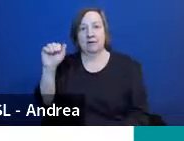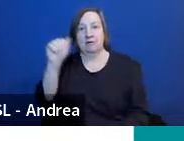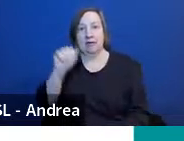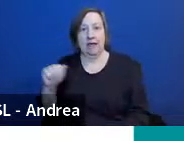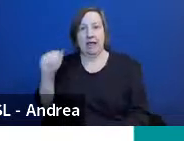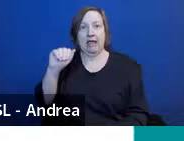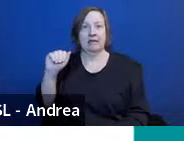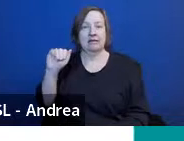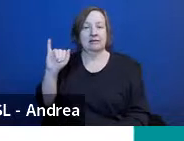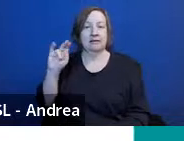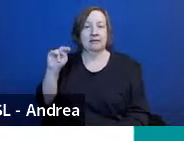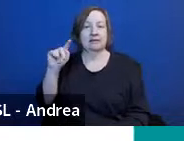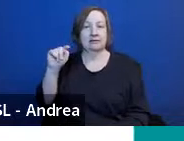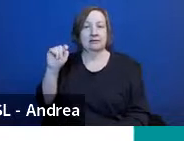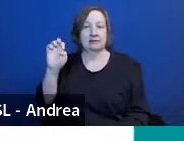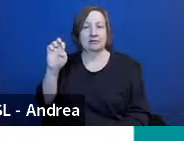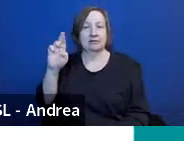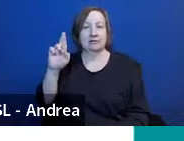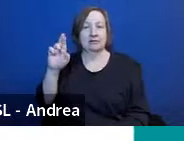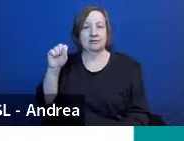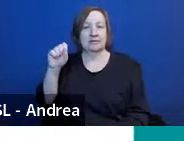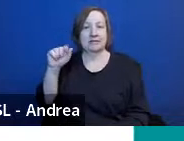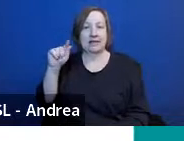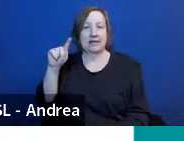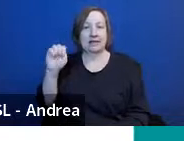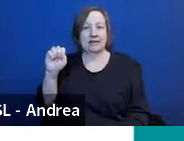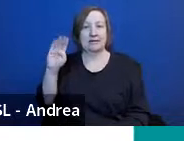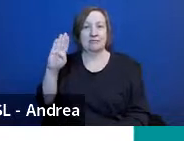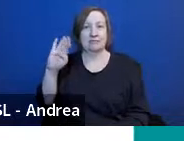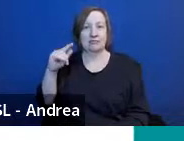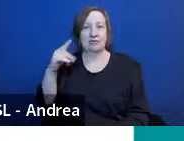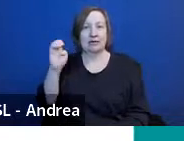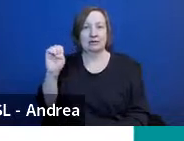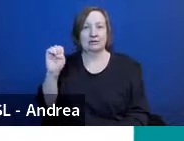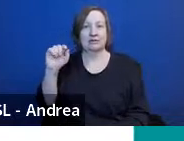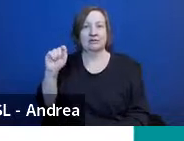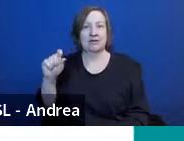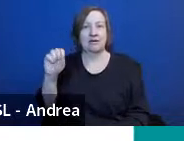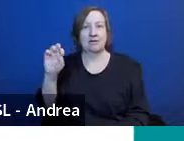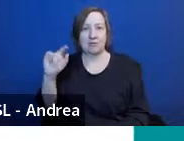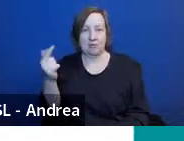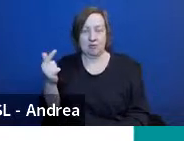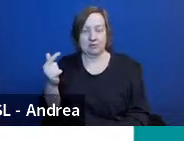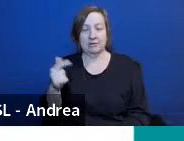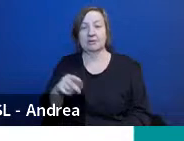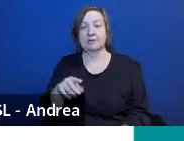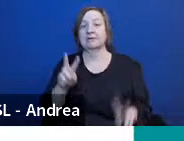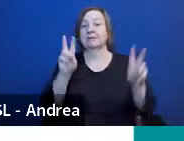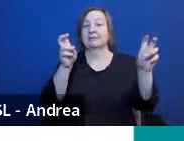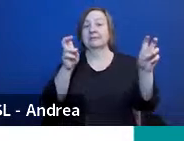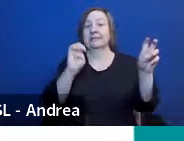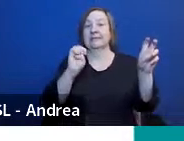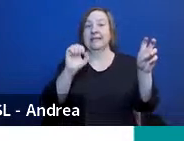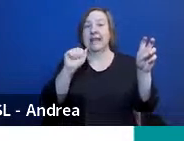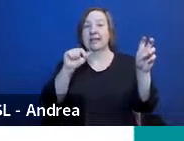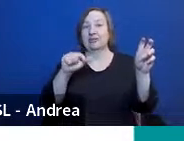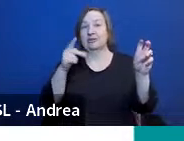info@interstatebridge.org with EAG Public Comment in the subject line, or call